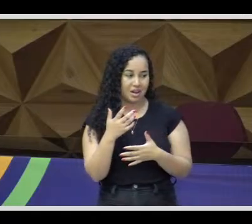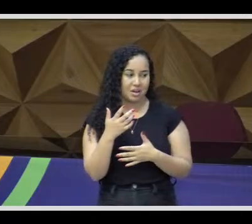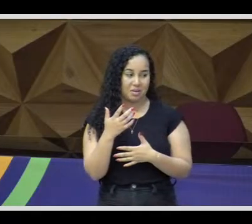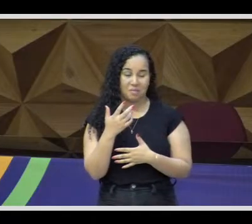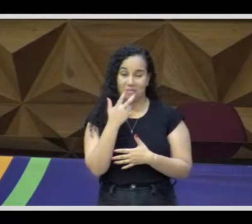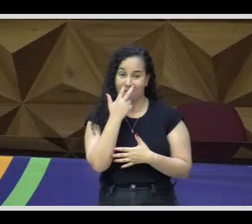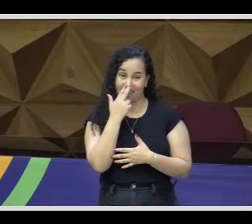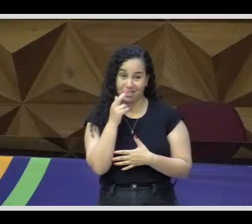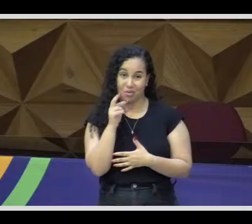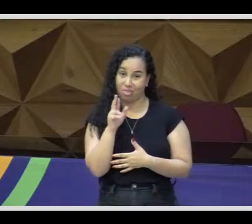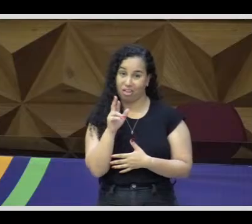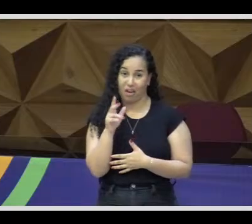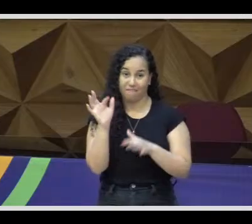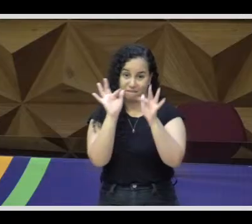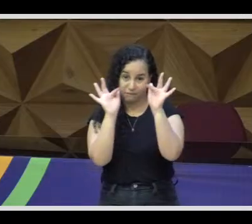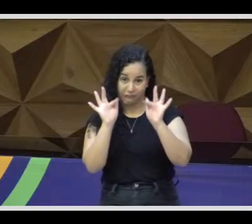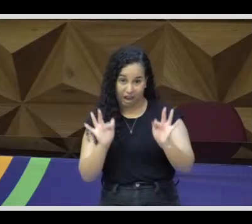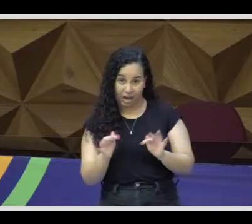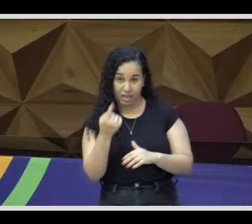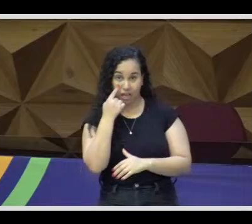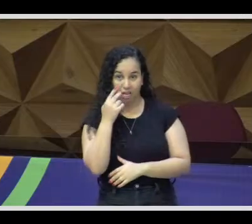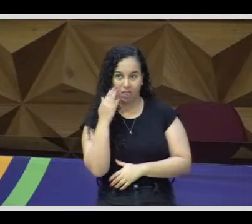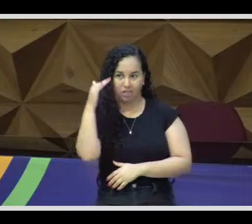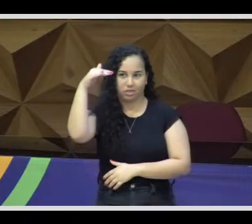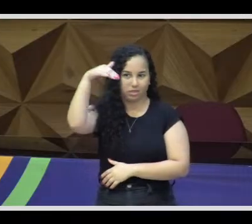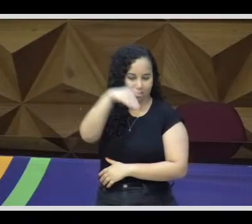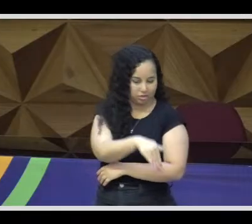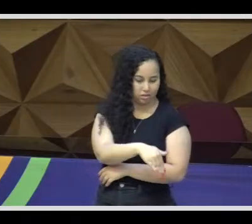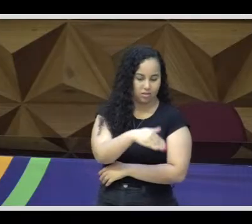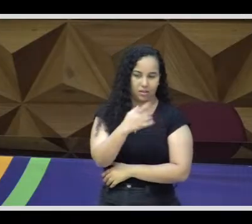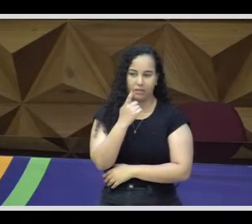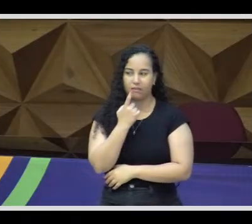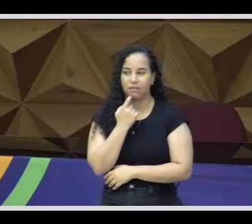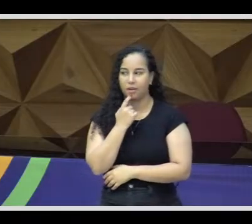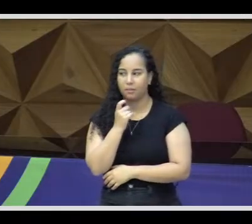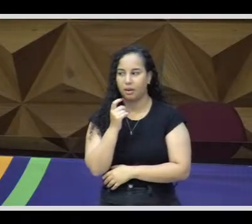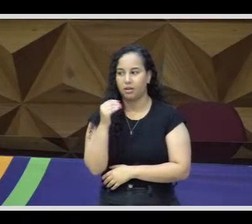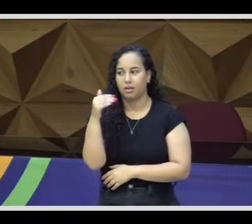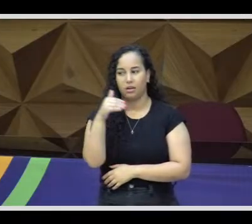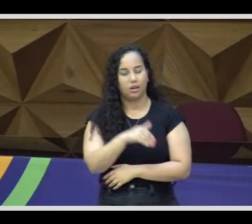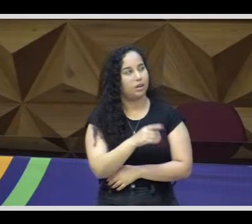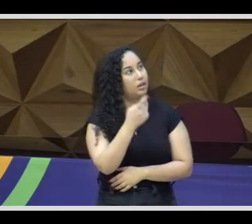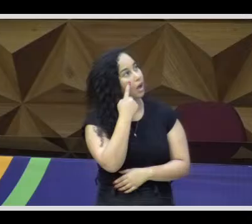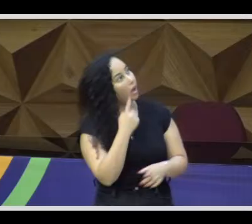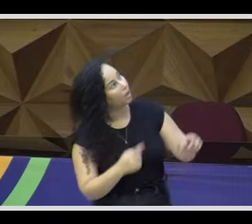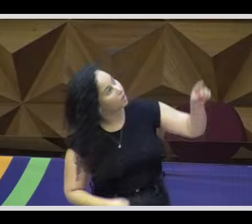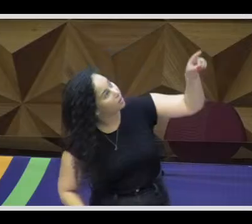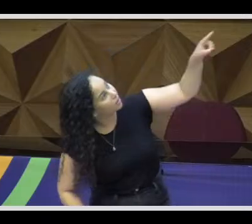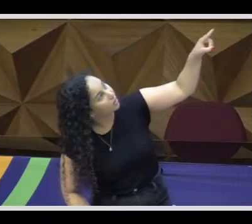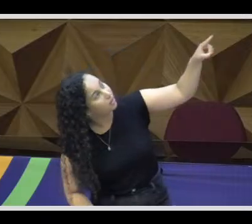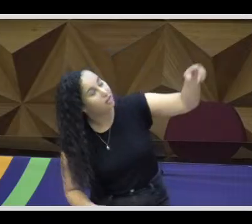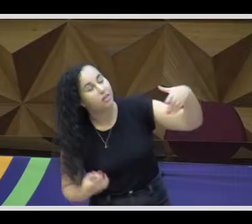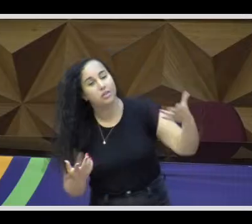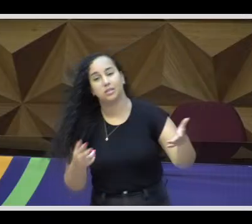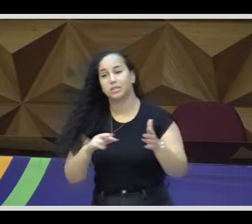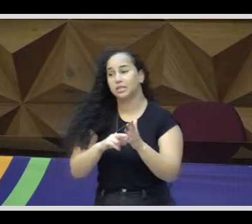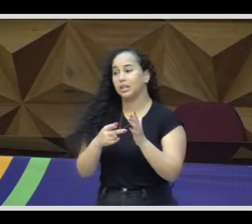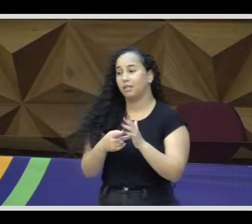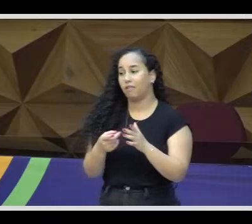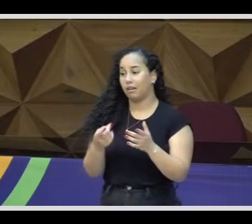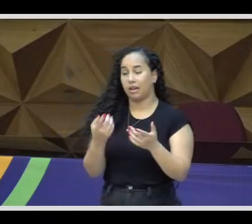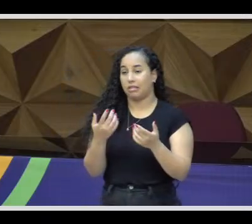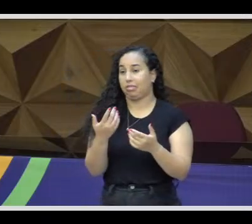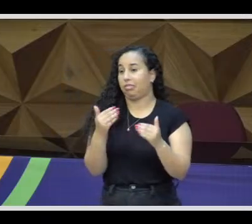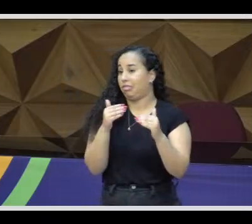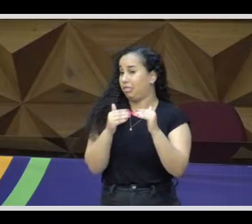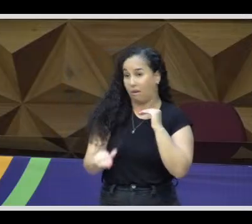government. You can see here the red line is above the blue line, which means the approval, the digital